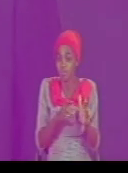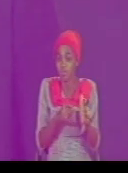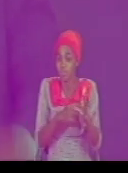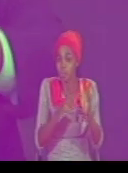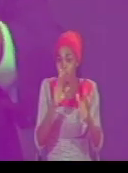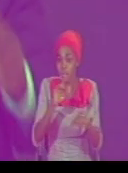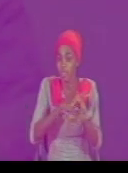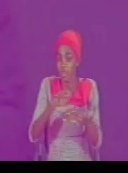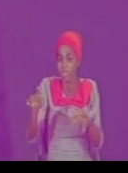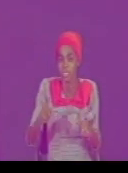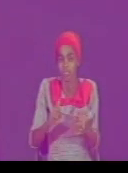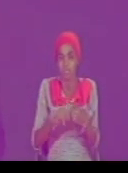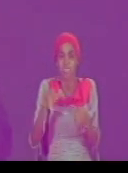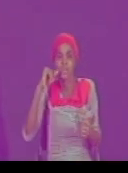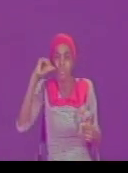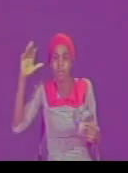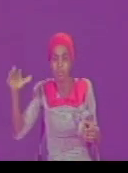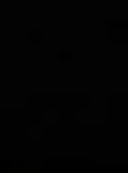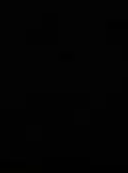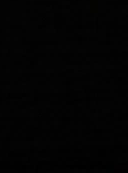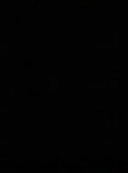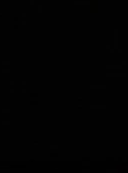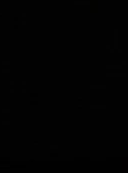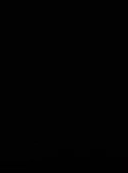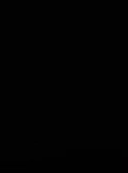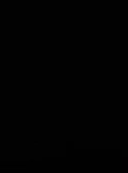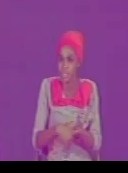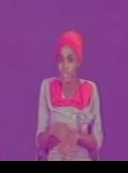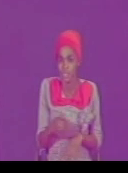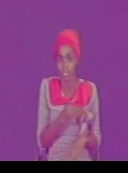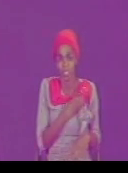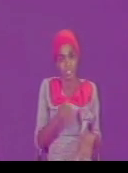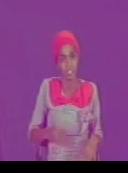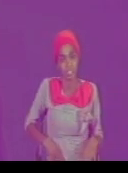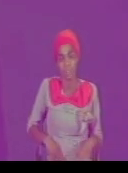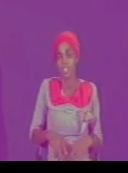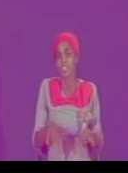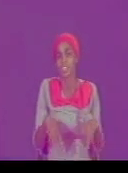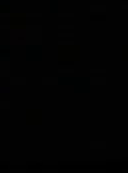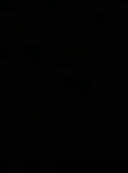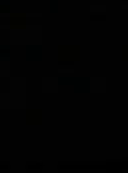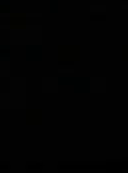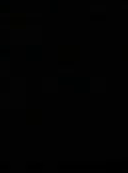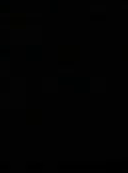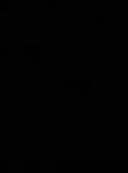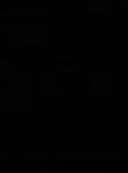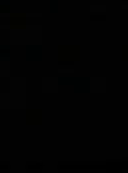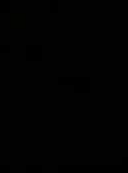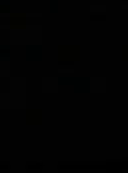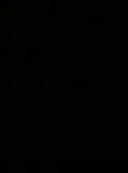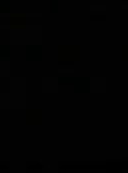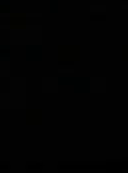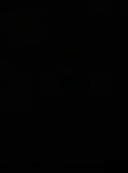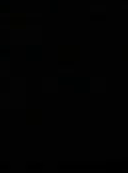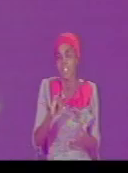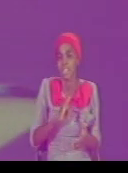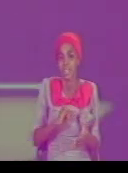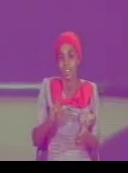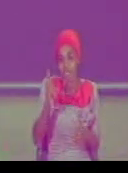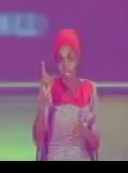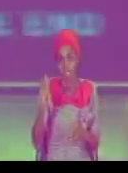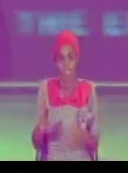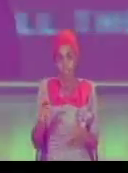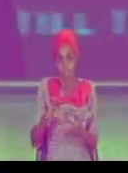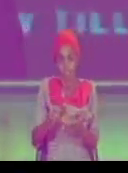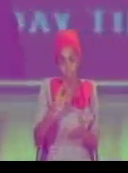land. Although David gave an excuse and said, God chose me, you know, before your.